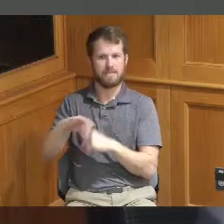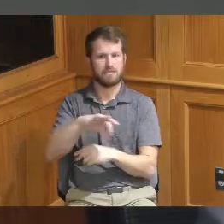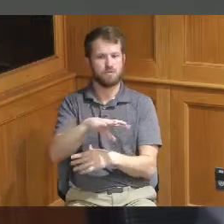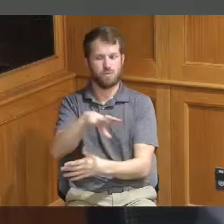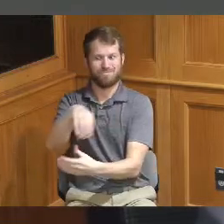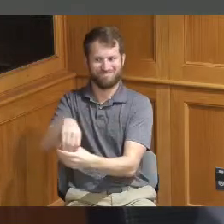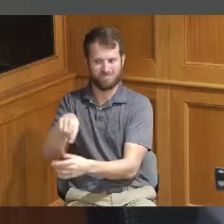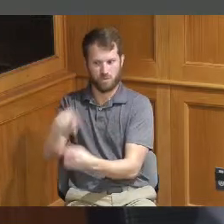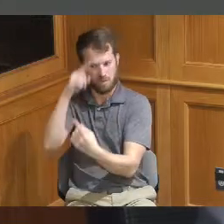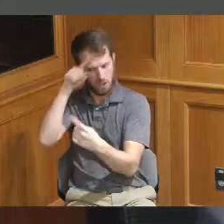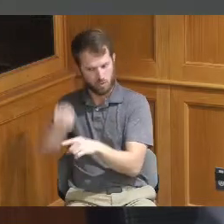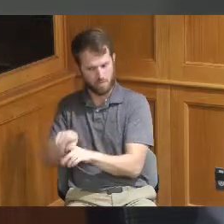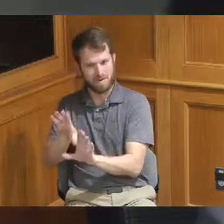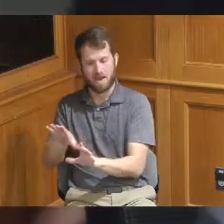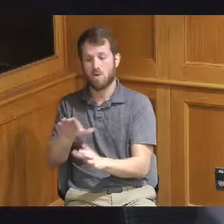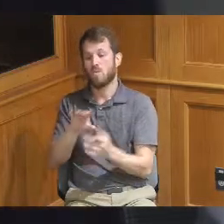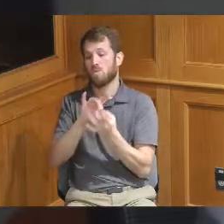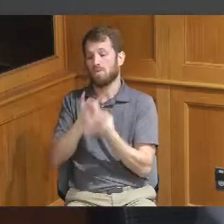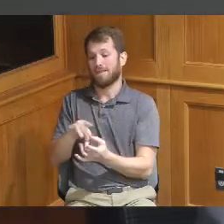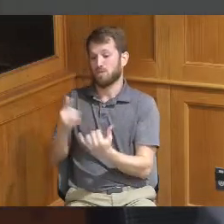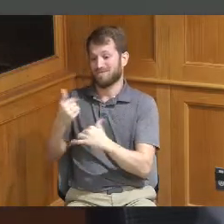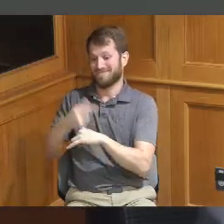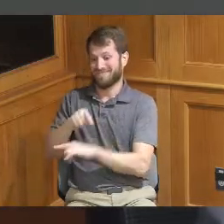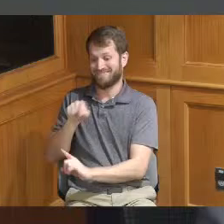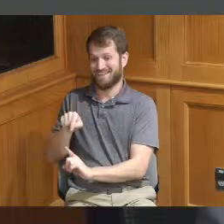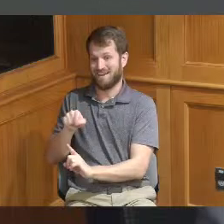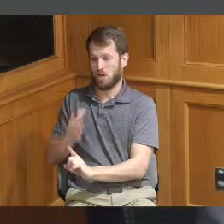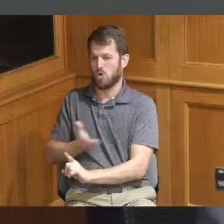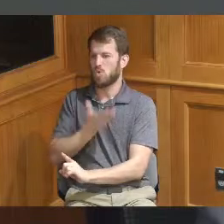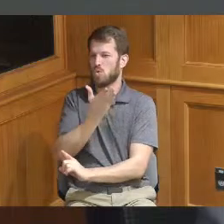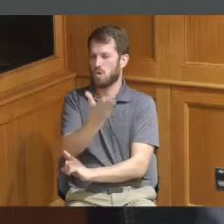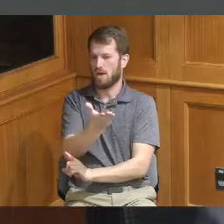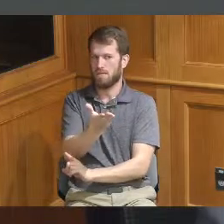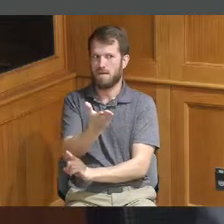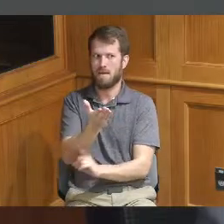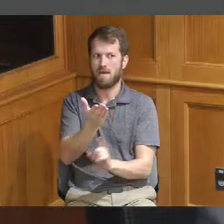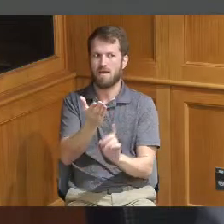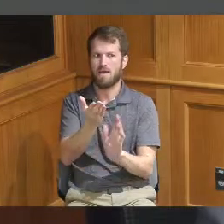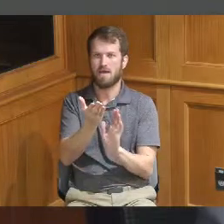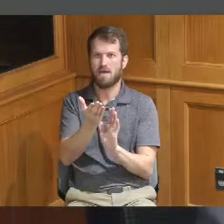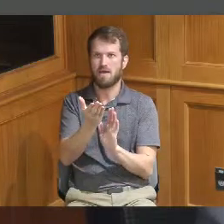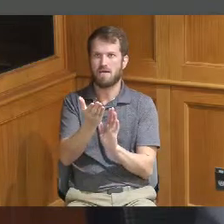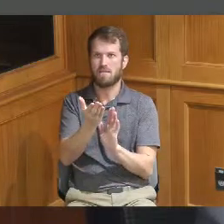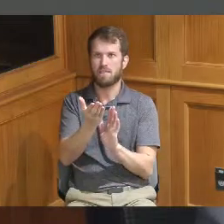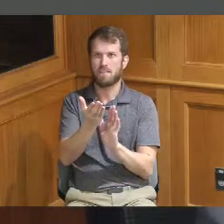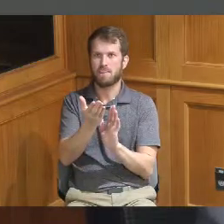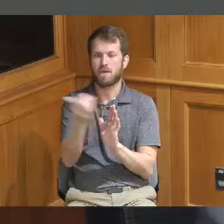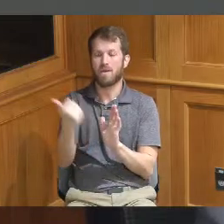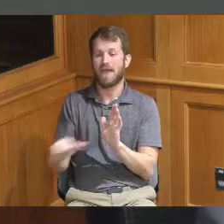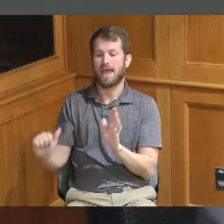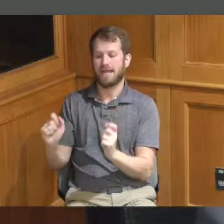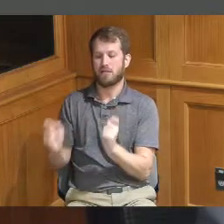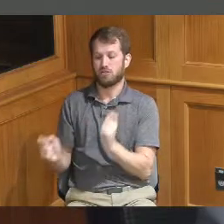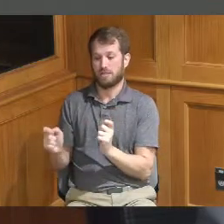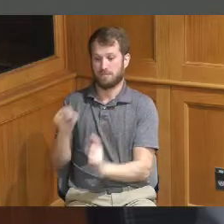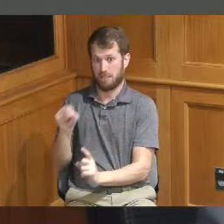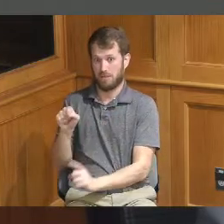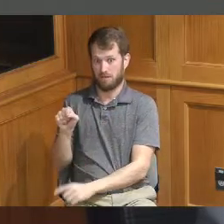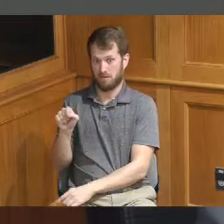So I would say that as it relates to the agreement today, I'd recommend against. I think any adjustment to that